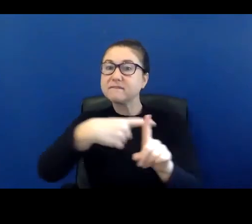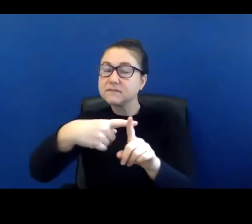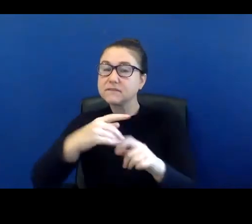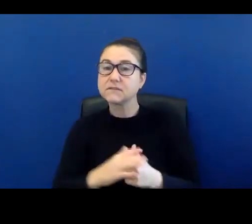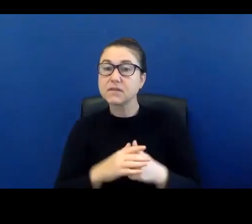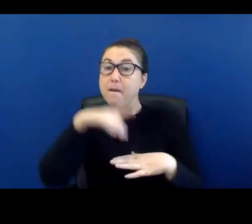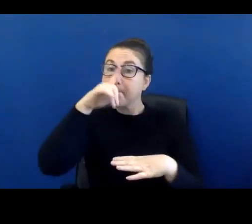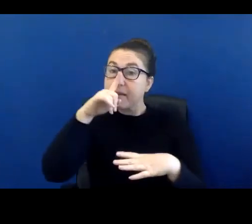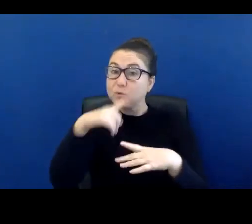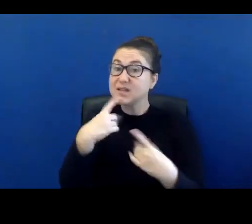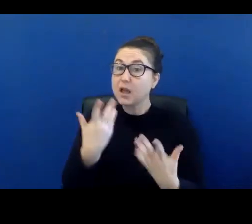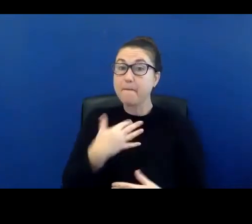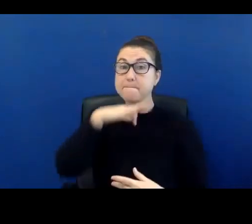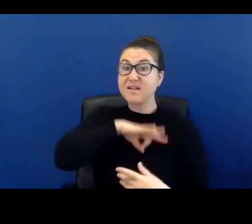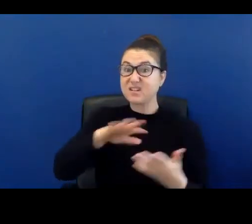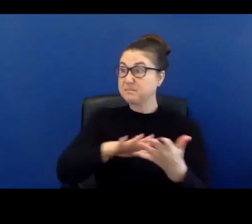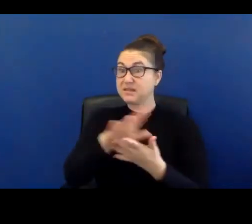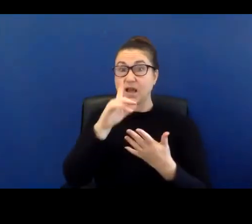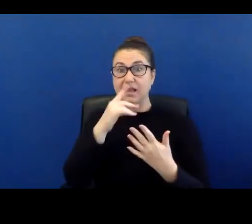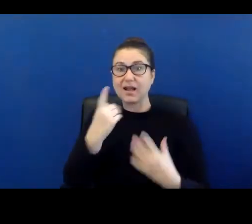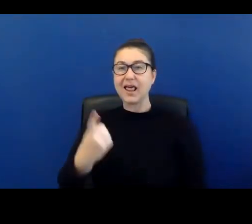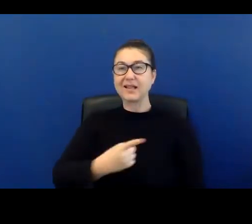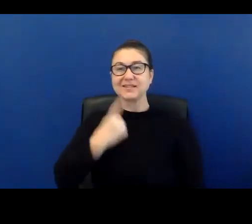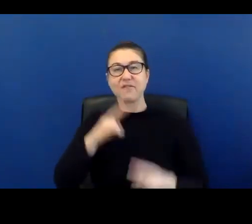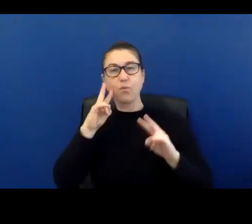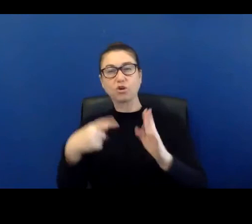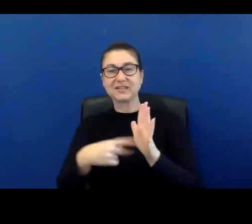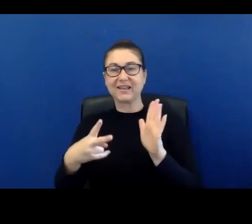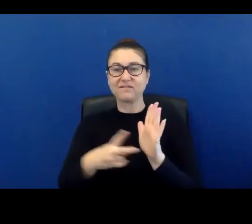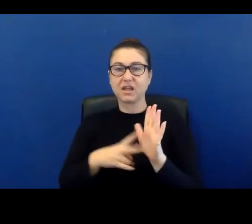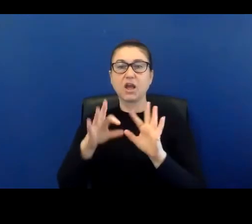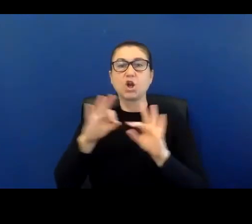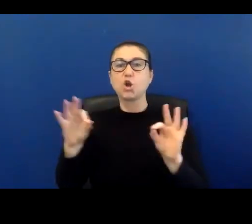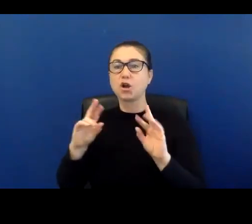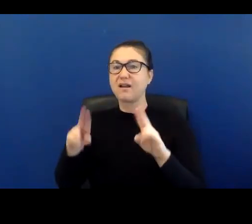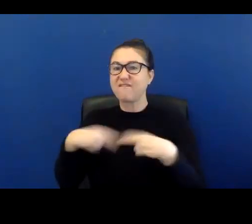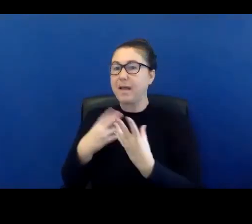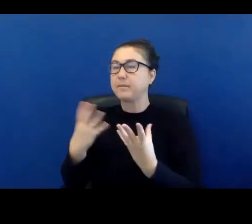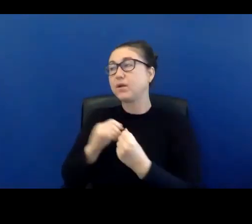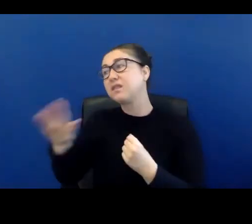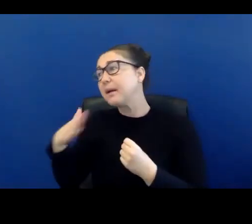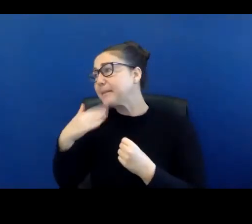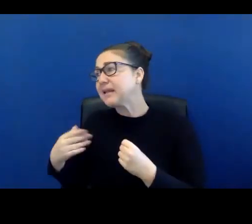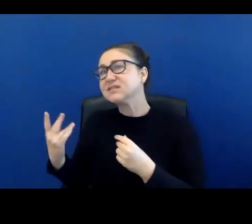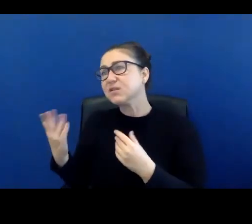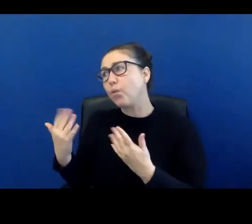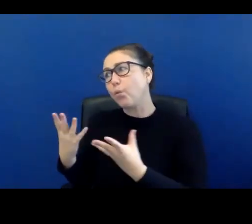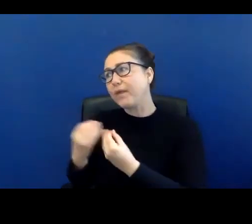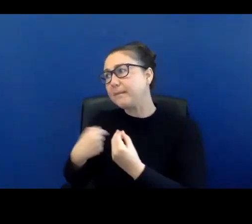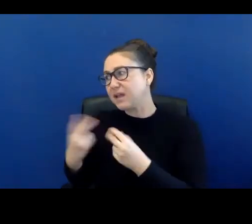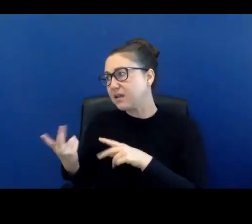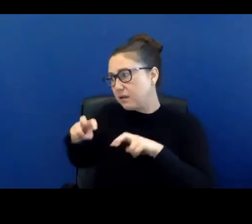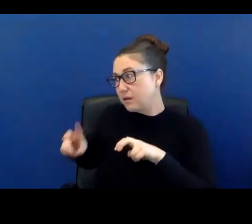the benefit being that they can watch TV on their own. They don't have to have a family member or friend available to describe